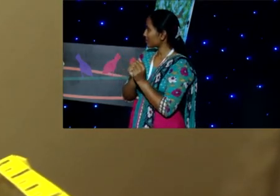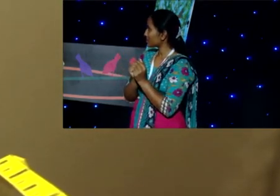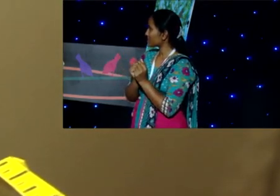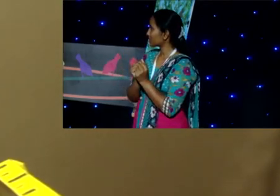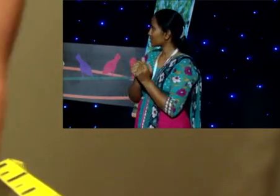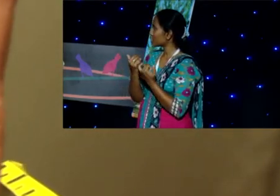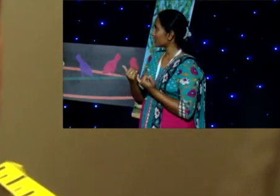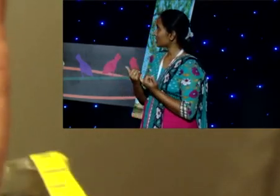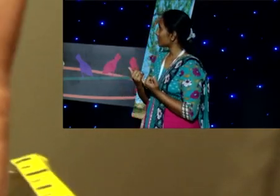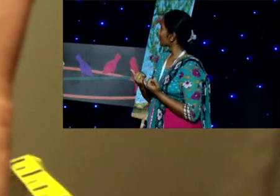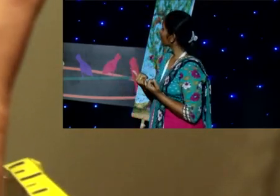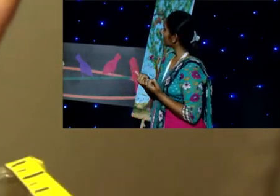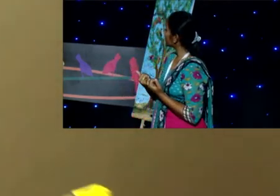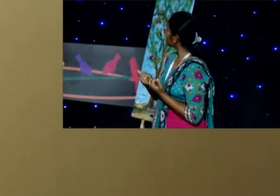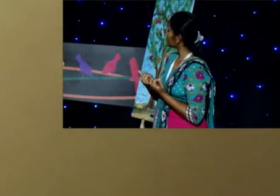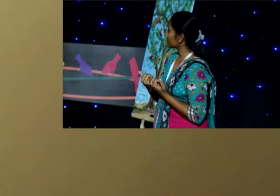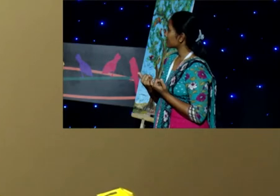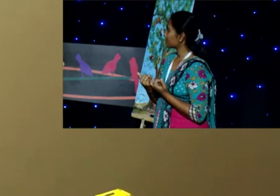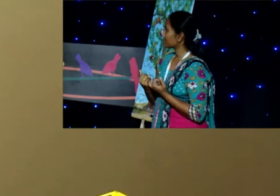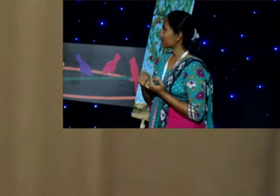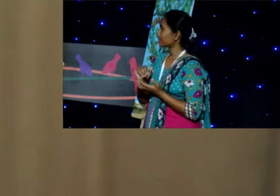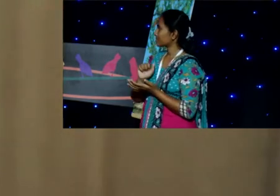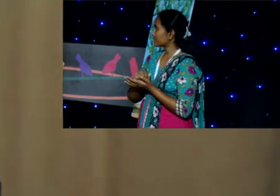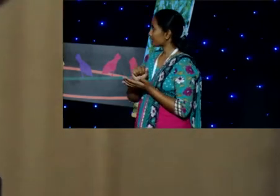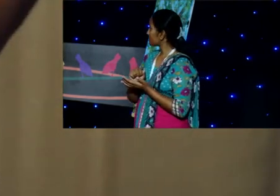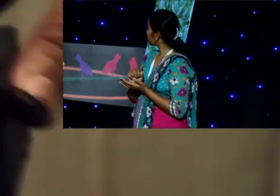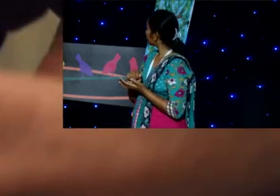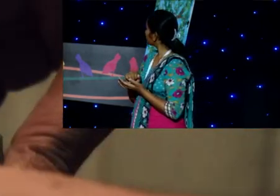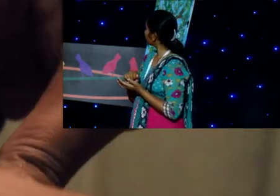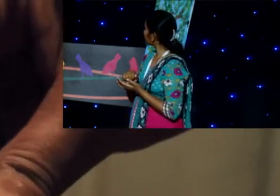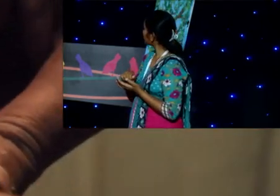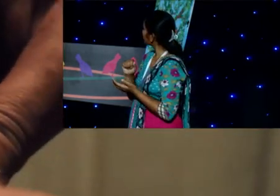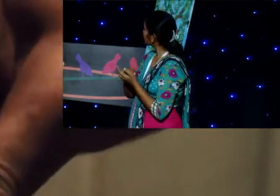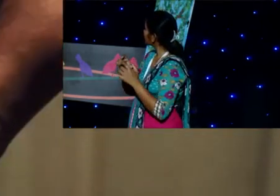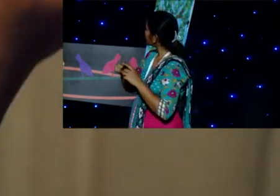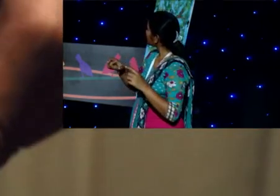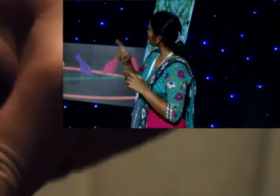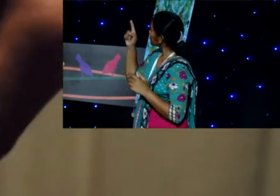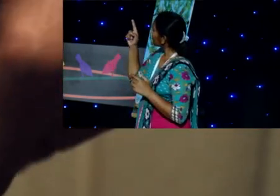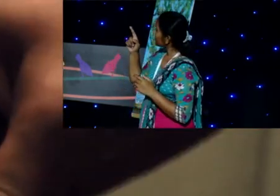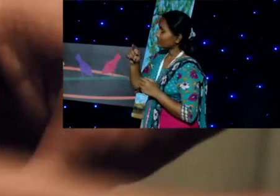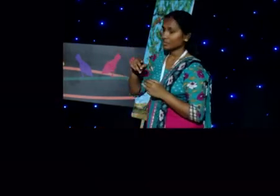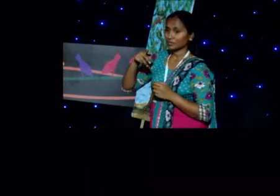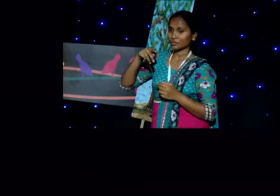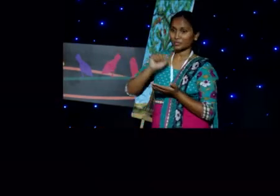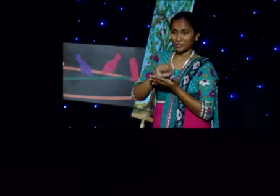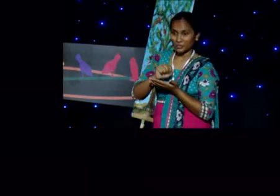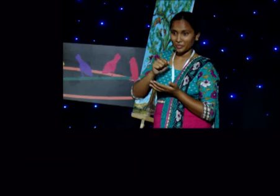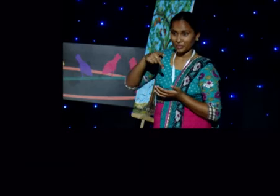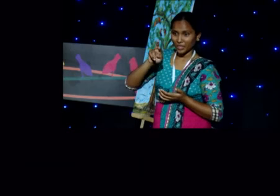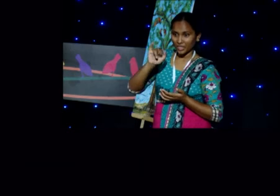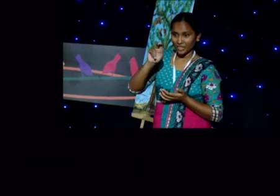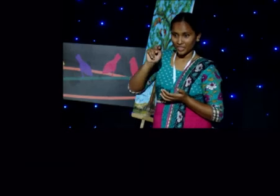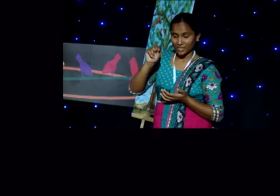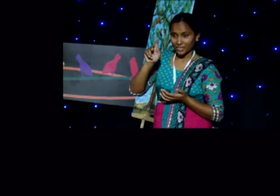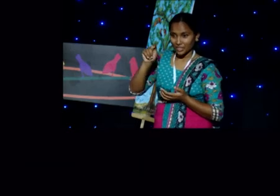And now what you have in your hand is a printer that that can print with pollution. So over here is a